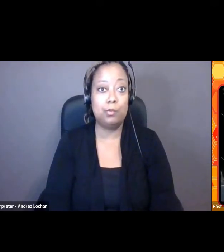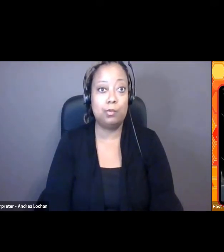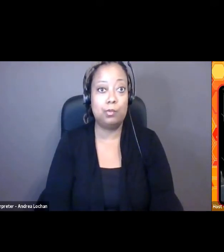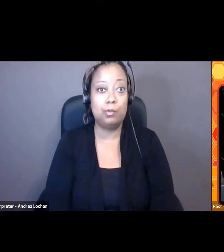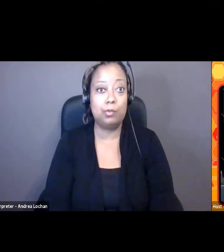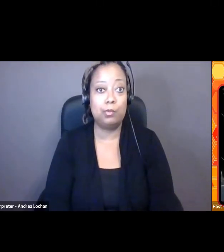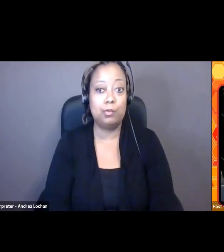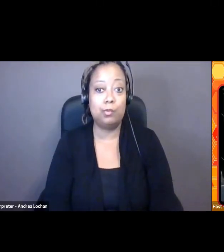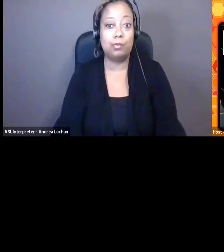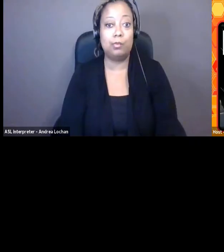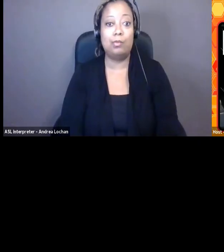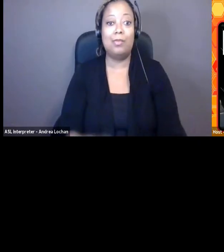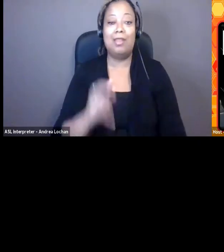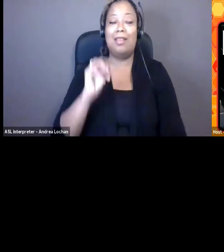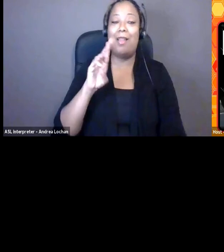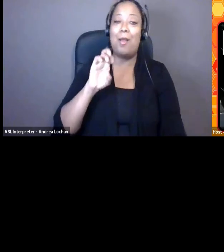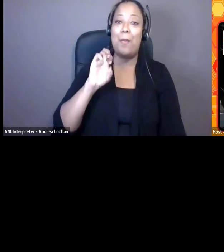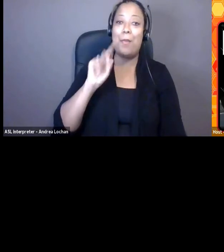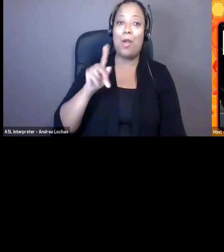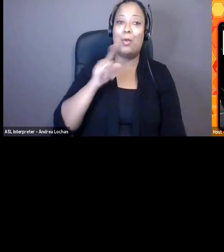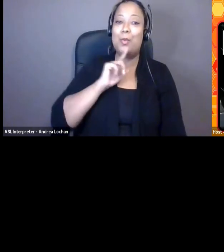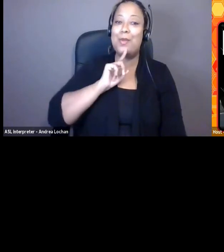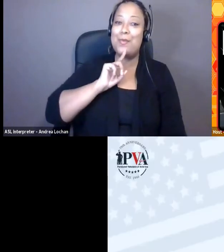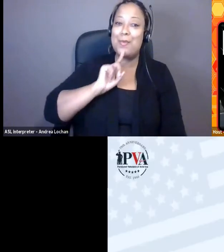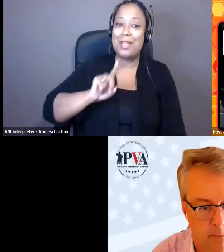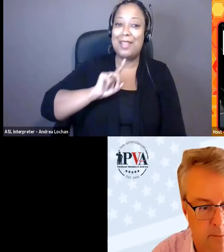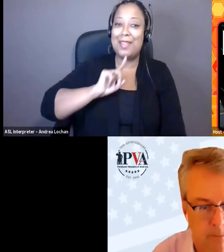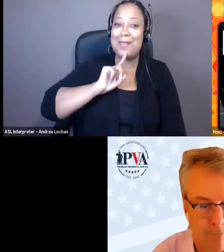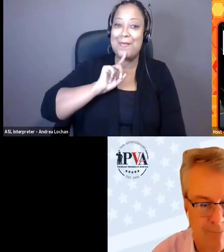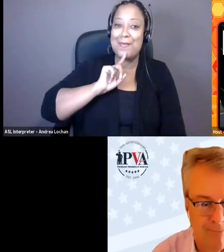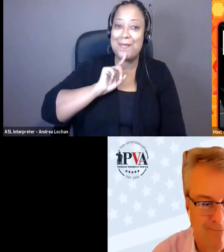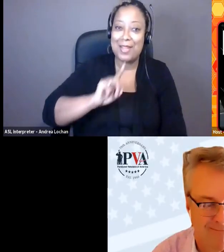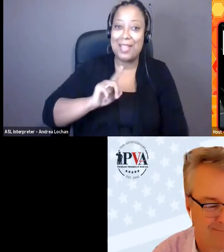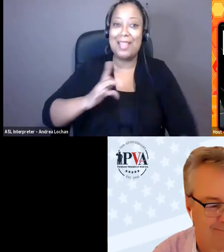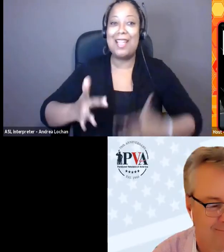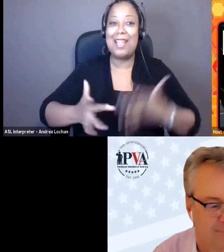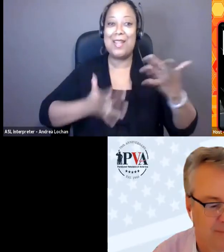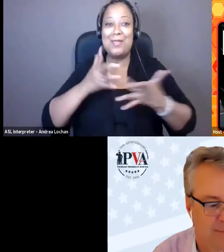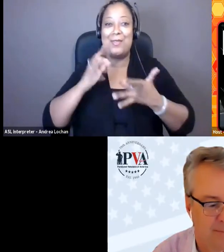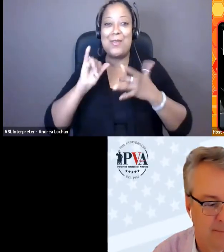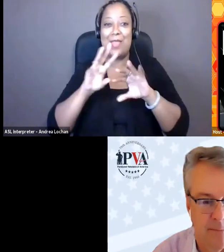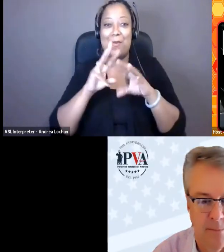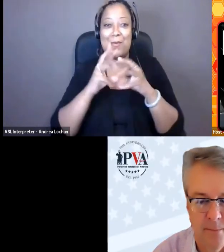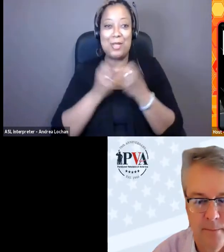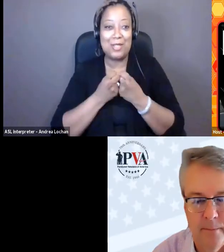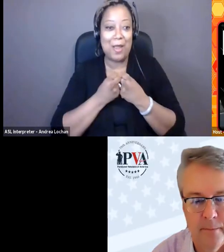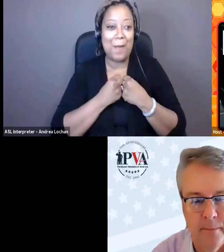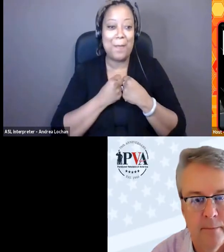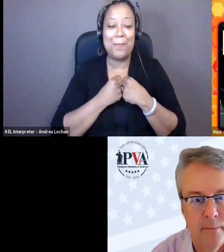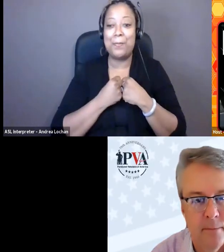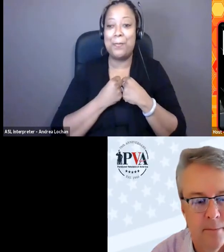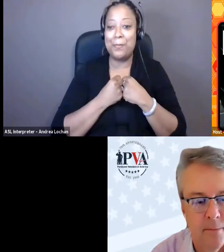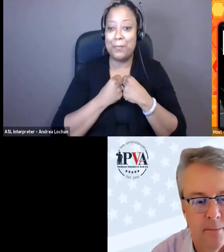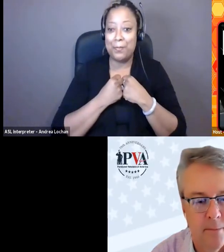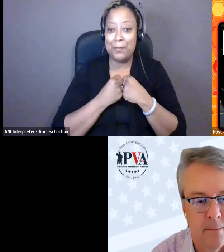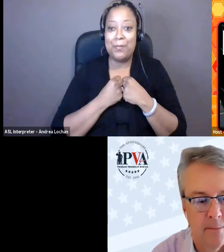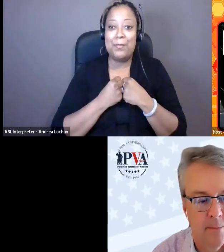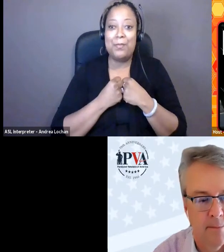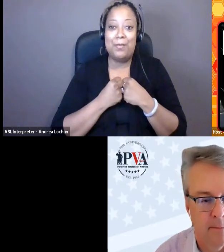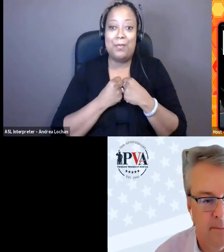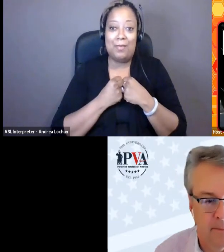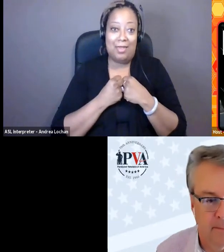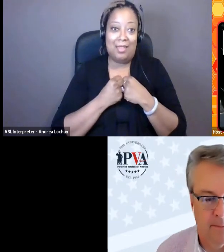Mark, we really enjoyed that workshop. And as you can tell, Mark, we have a